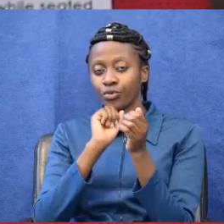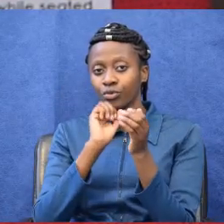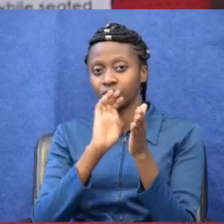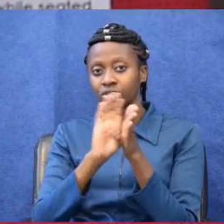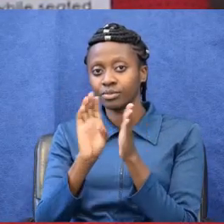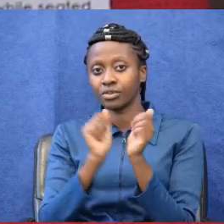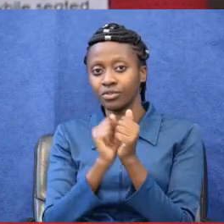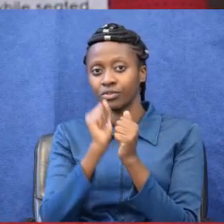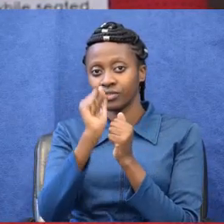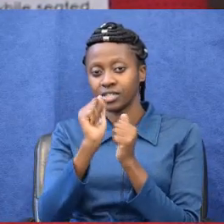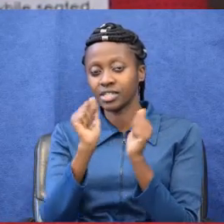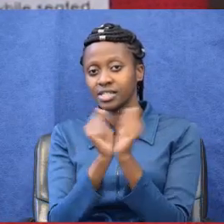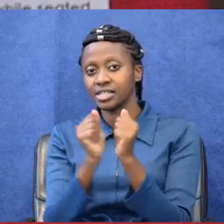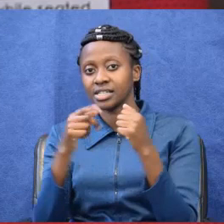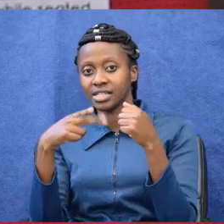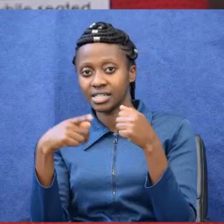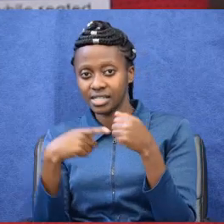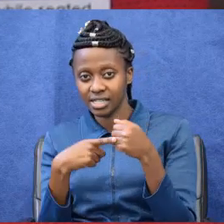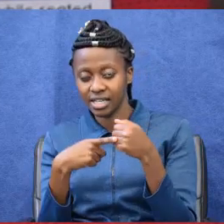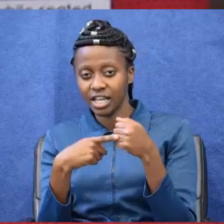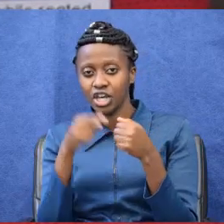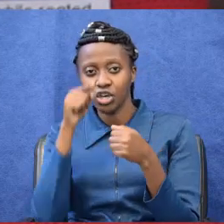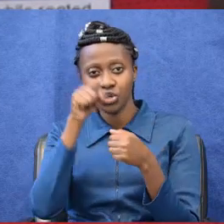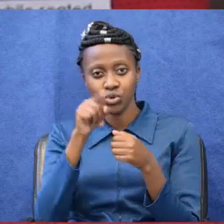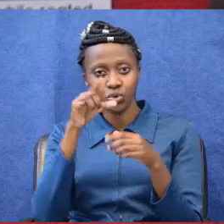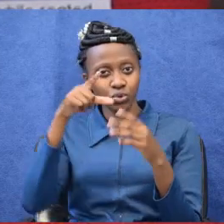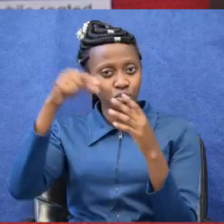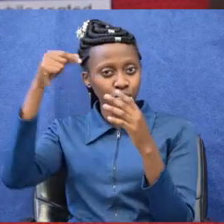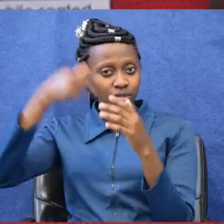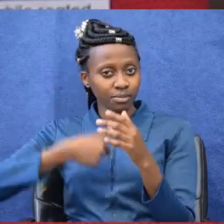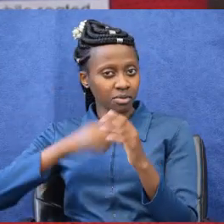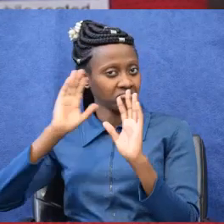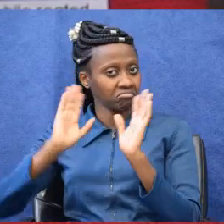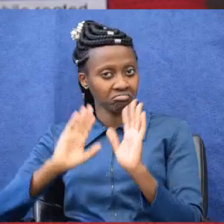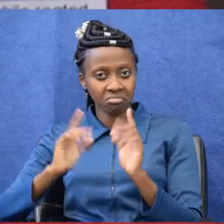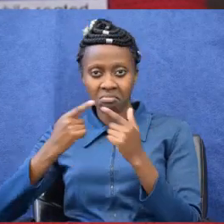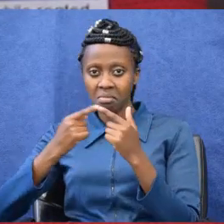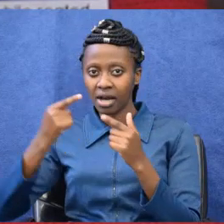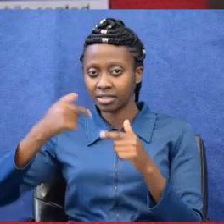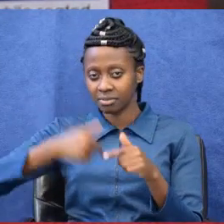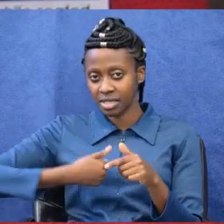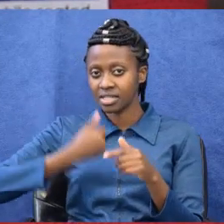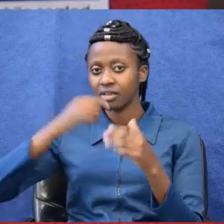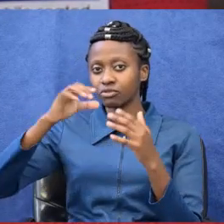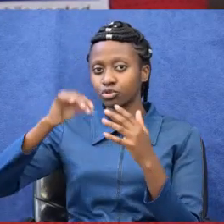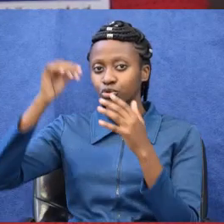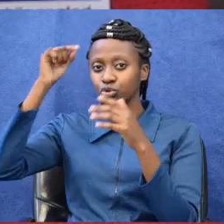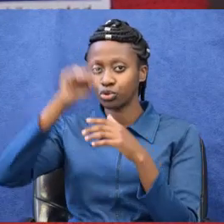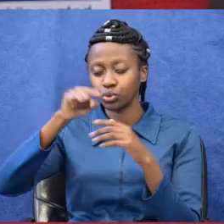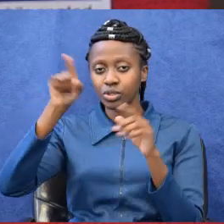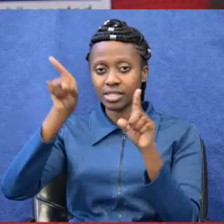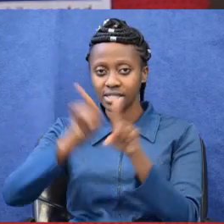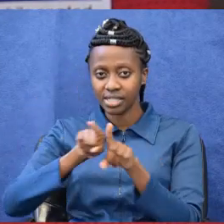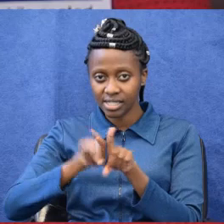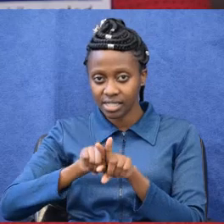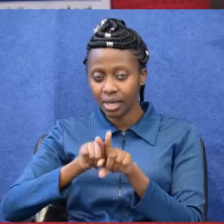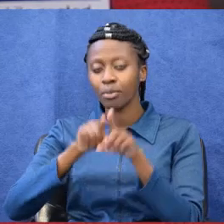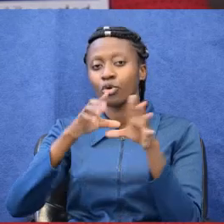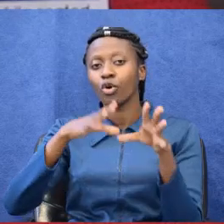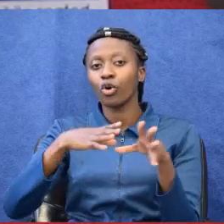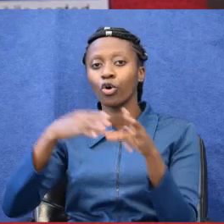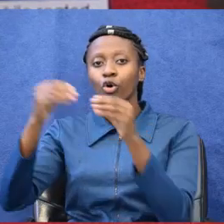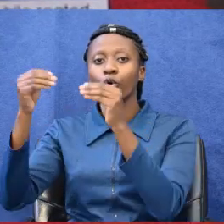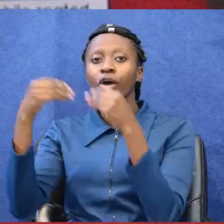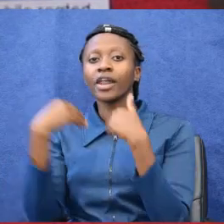John 15:16, it says, you did not choose me, but I chose you and appointed you so that you might